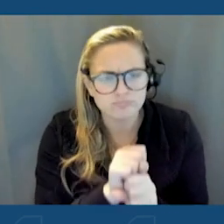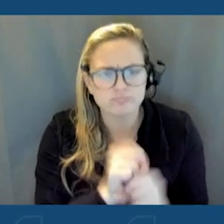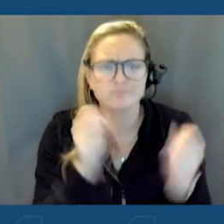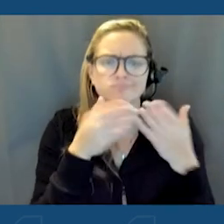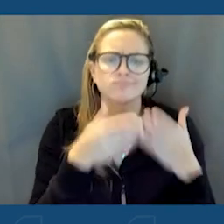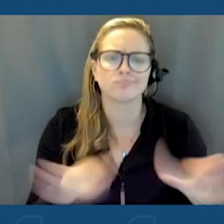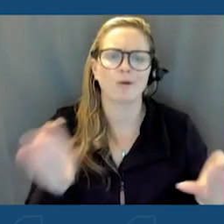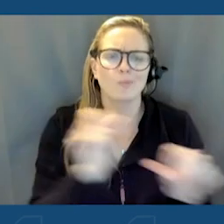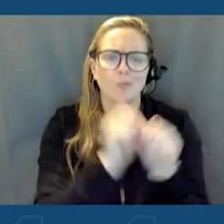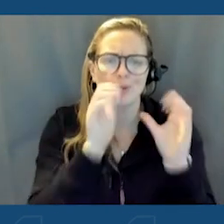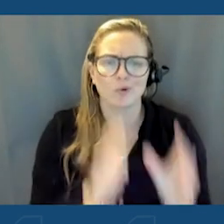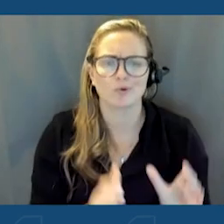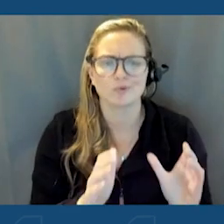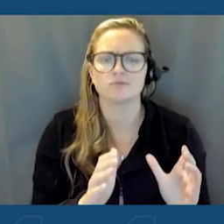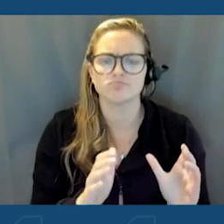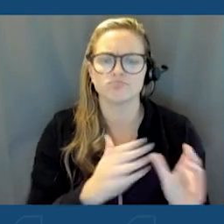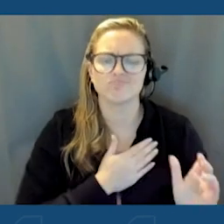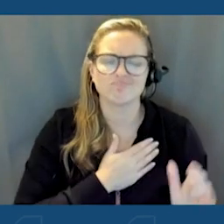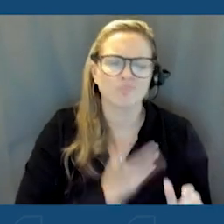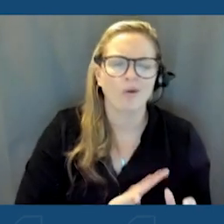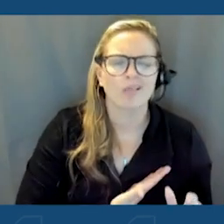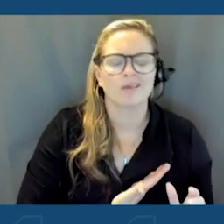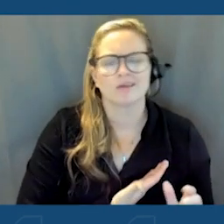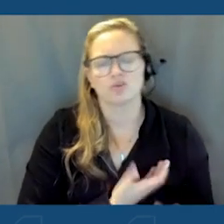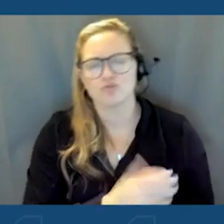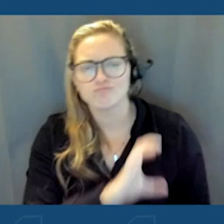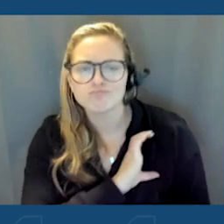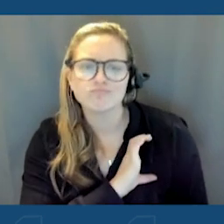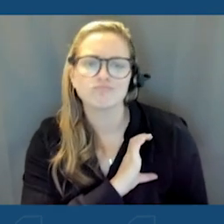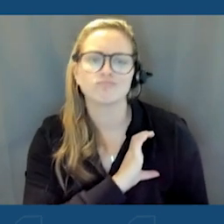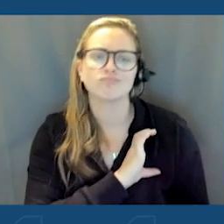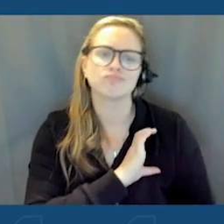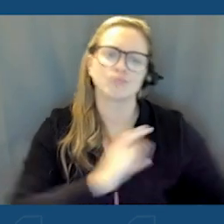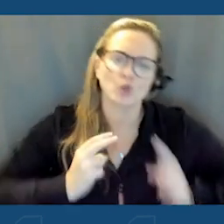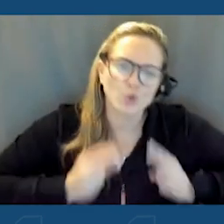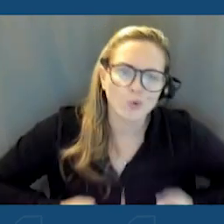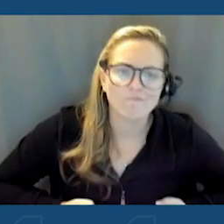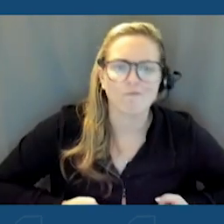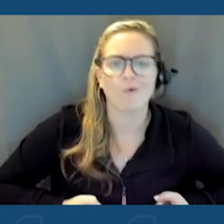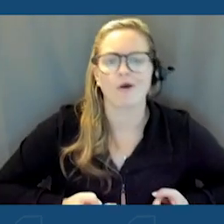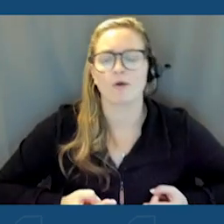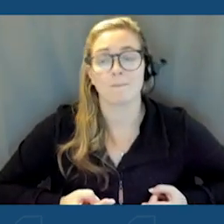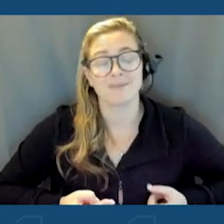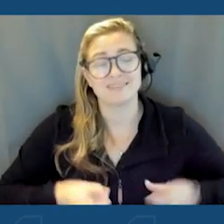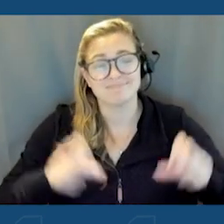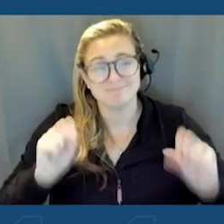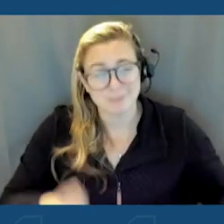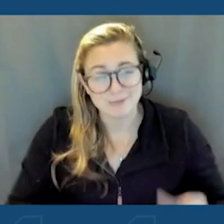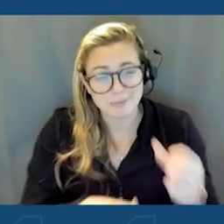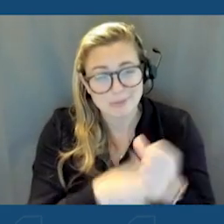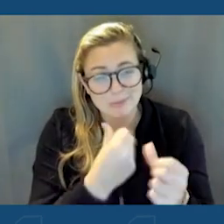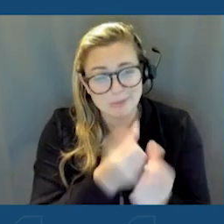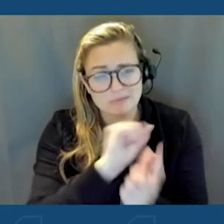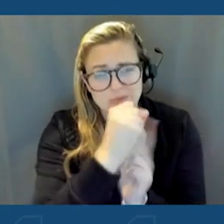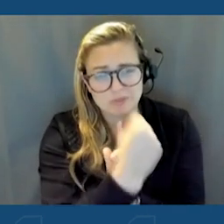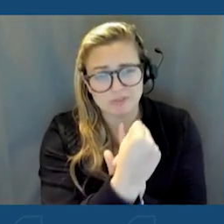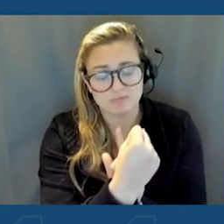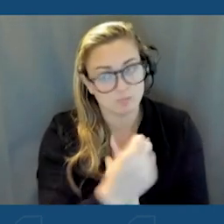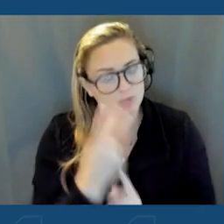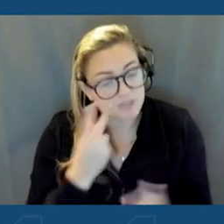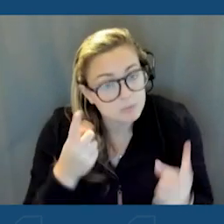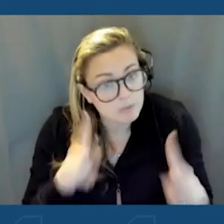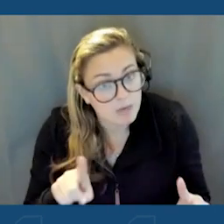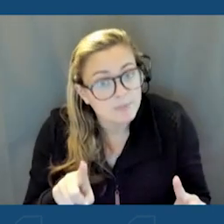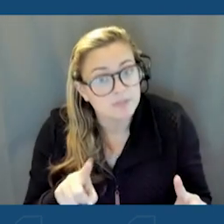servants who are willing to put on a badge, a uniform, and often go into harm's way. And we saw what happens